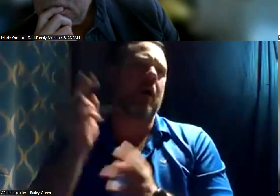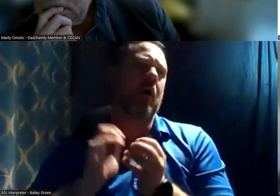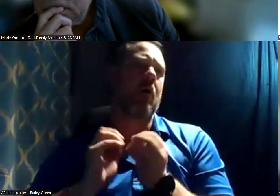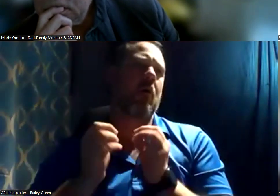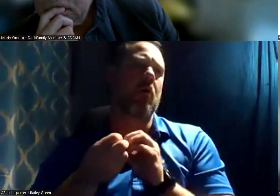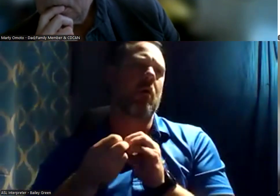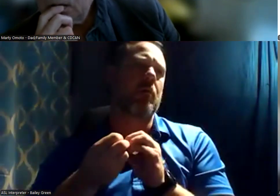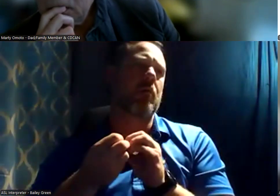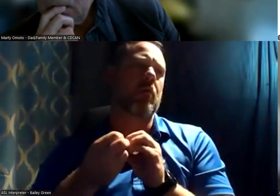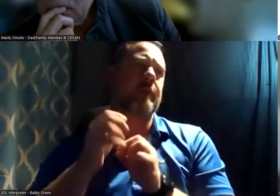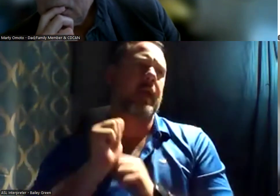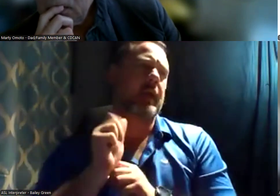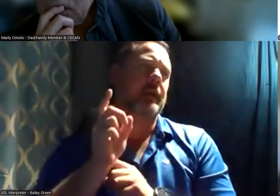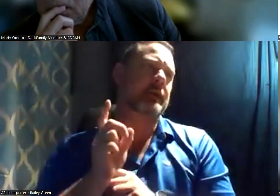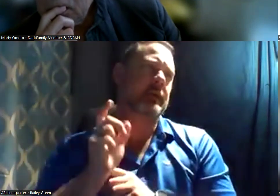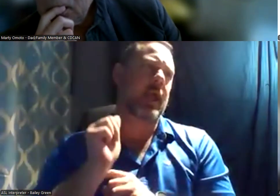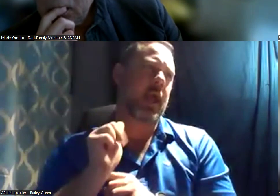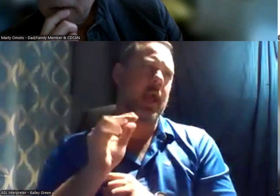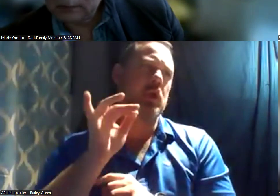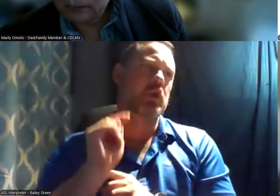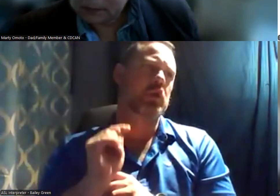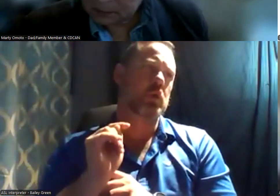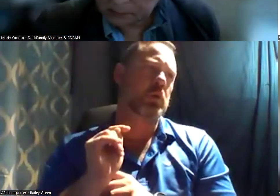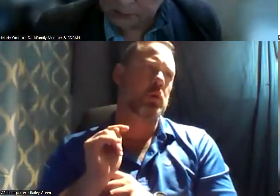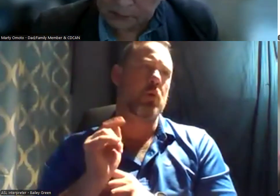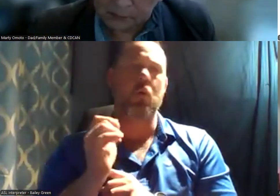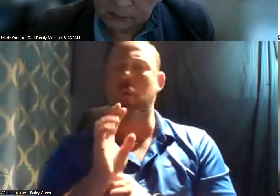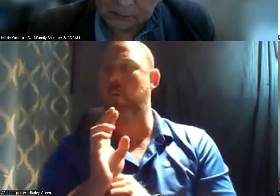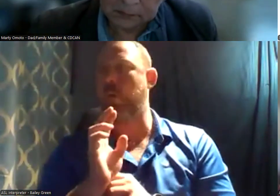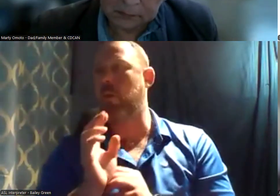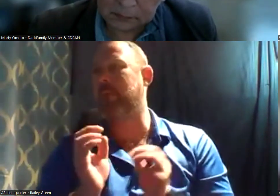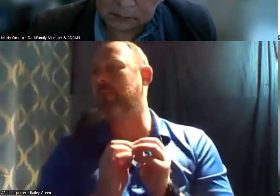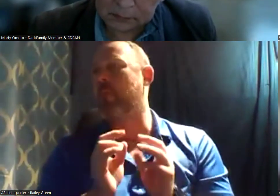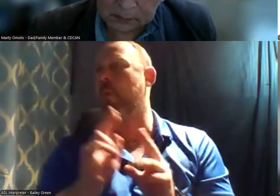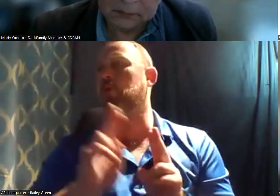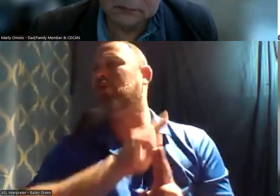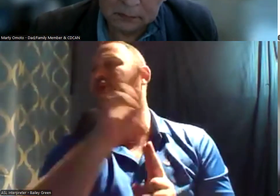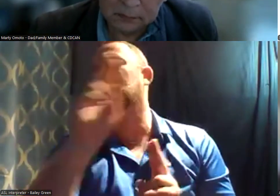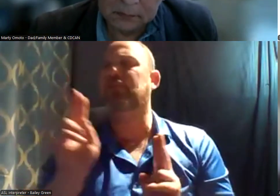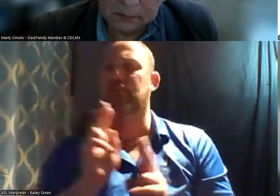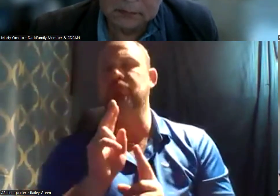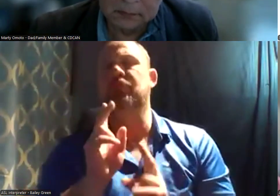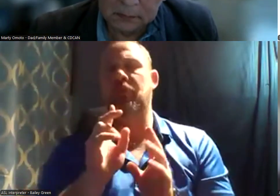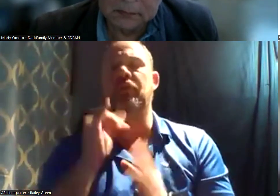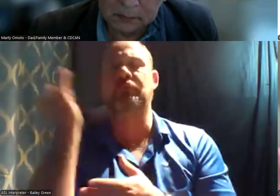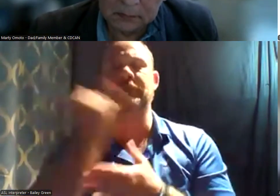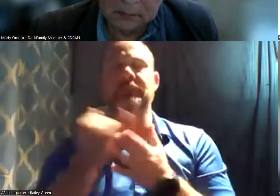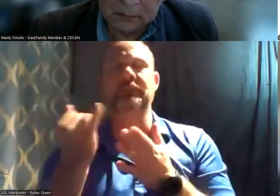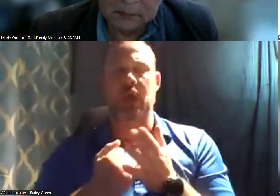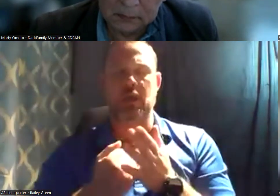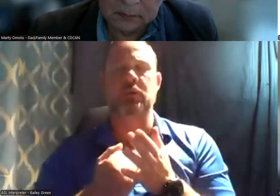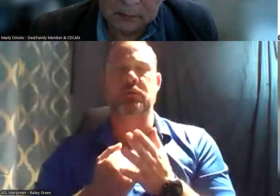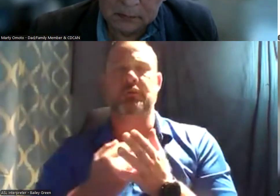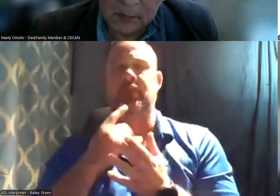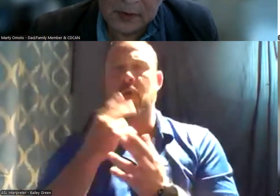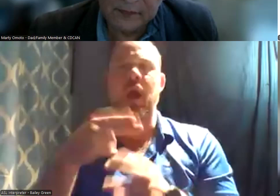of ADA units, or at least a little more universal design, asking for higher minimum. So right now,